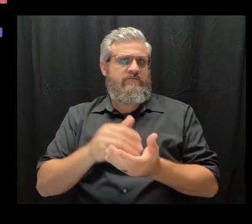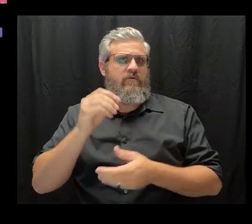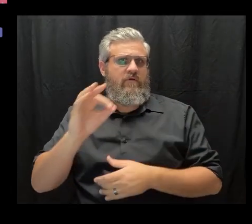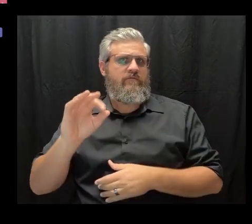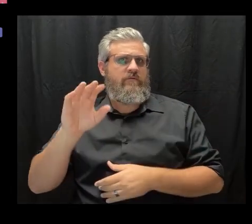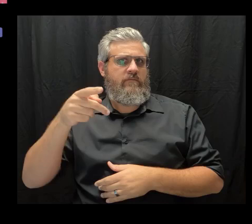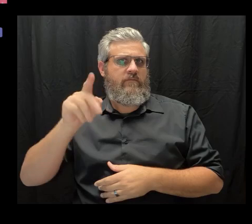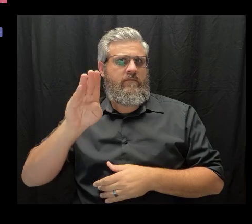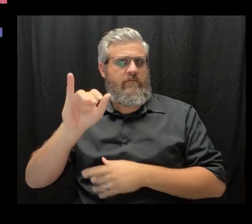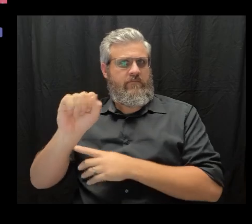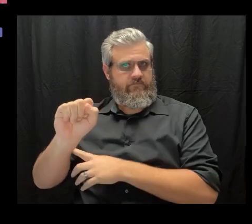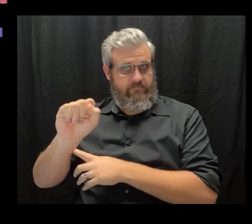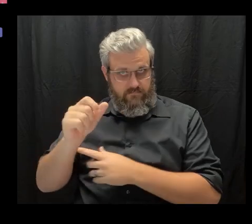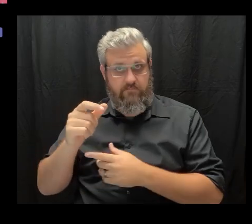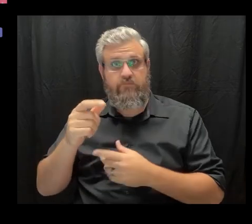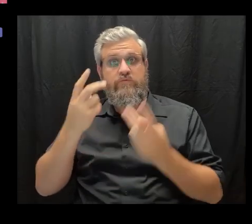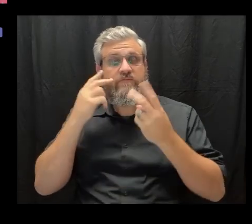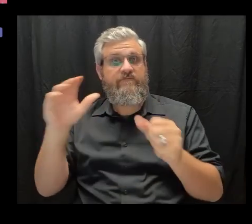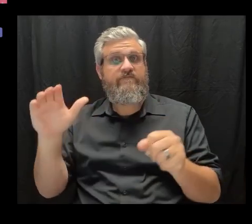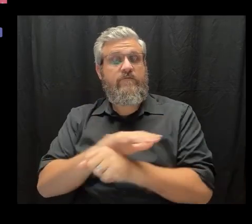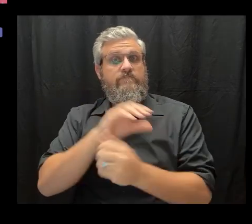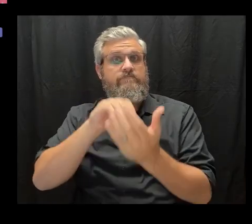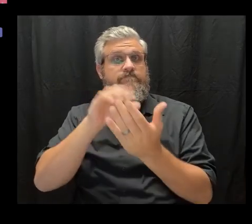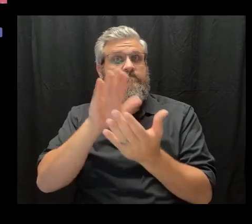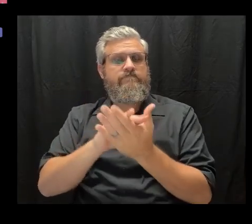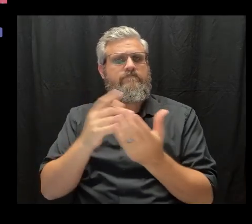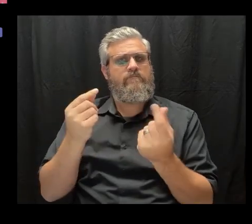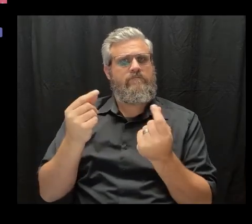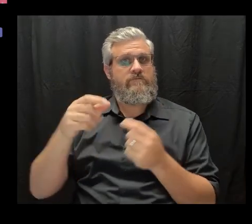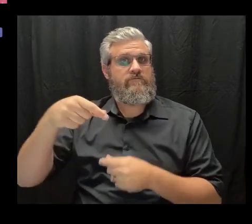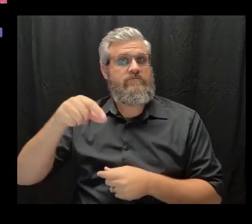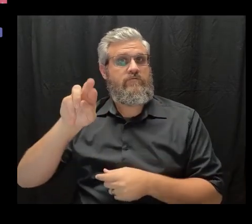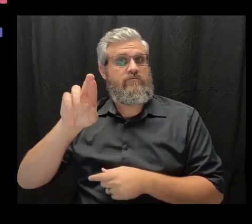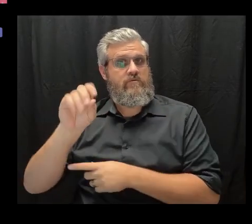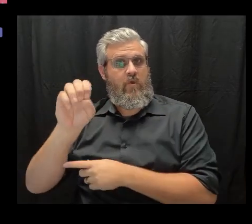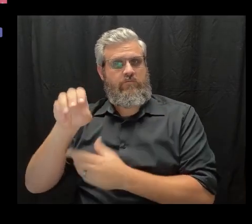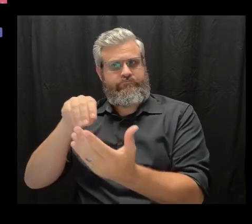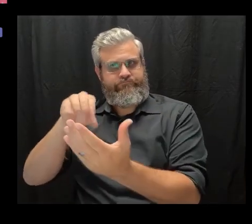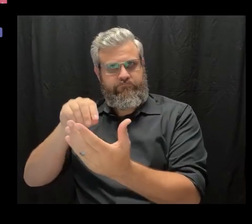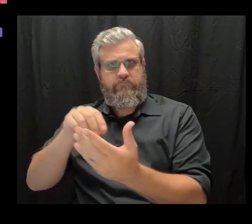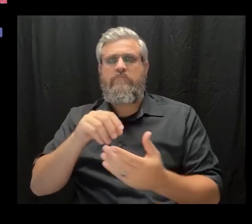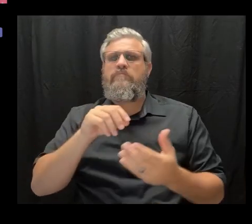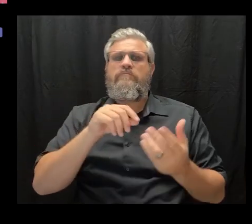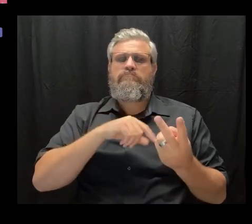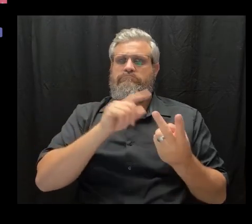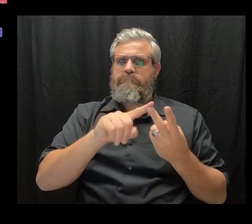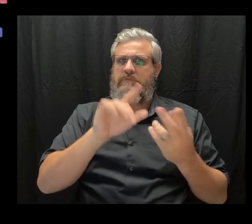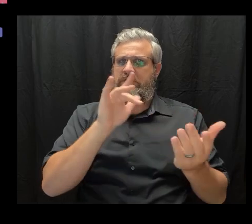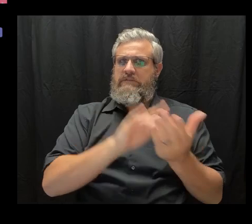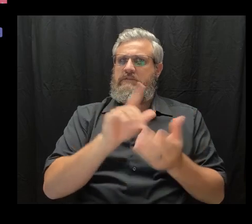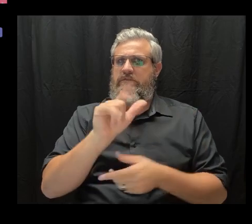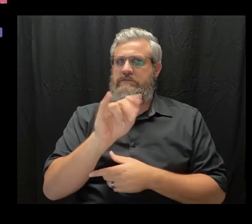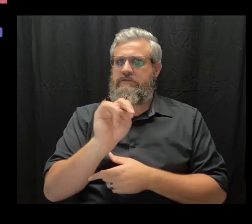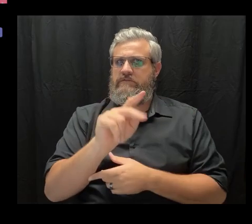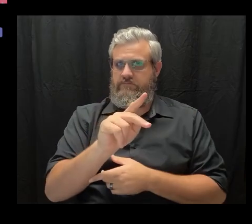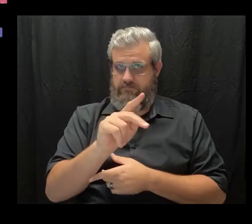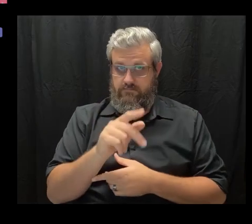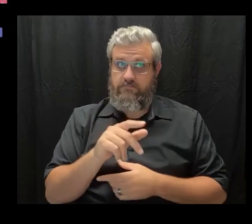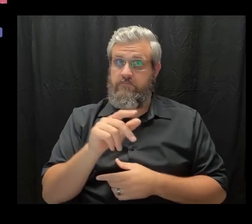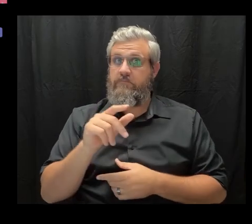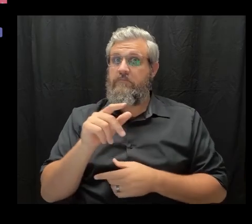explore the full document, simply scan the QR code or click the provided link. Both this resource and the